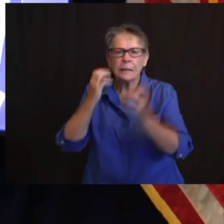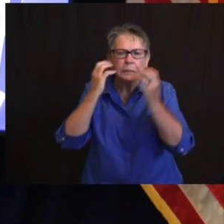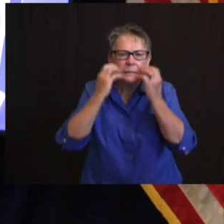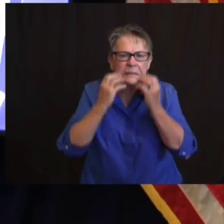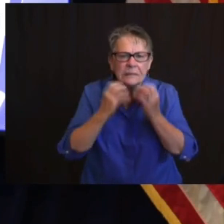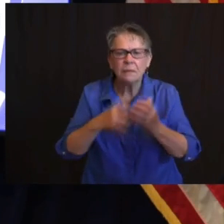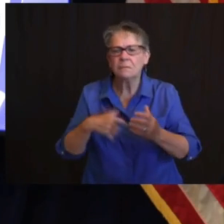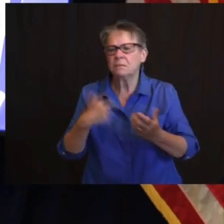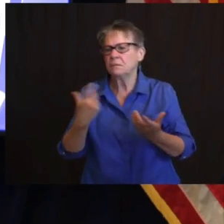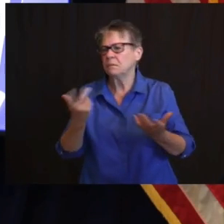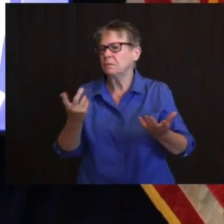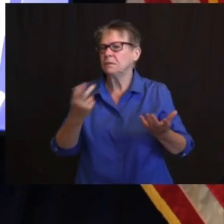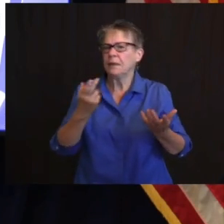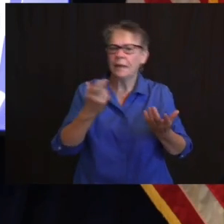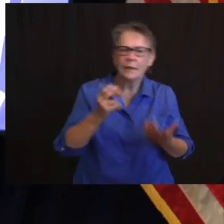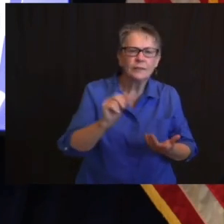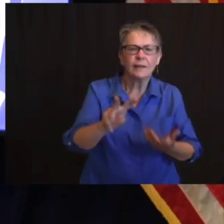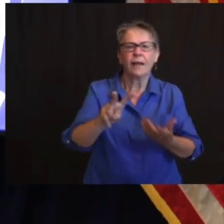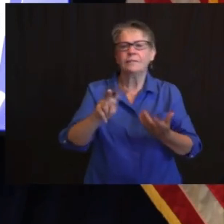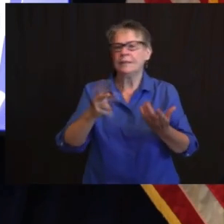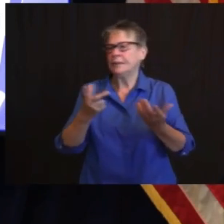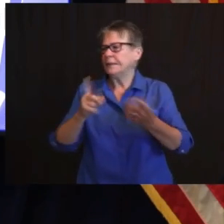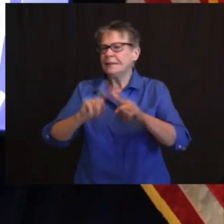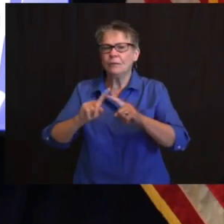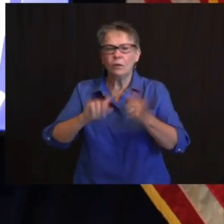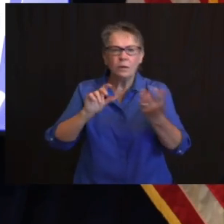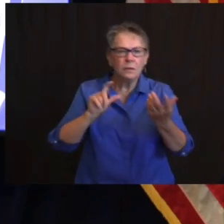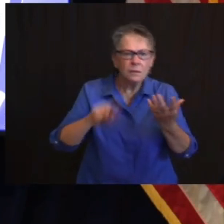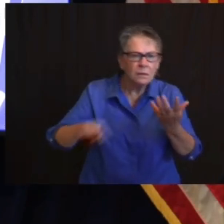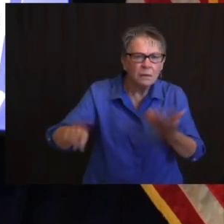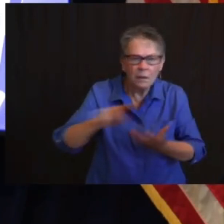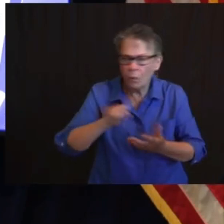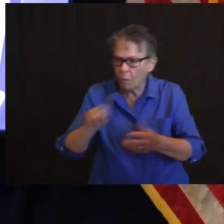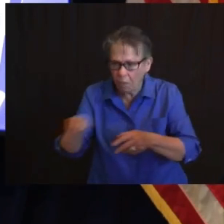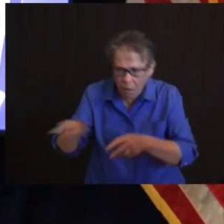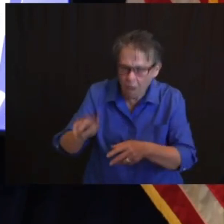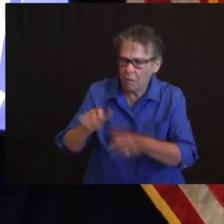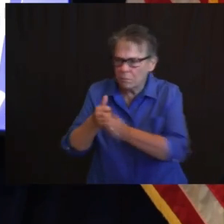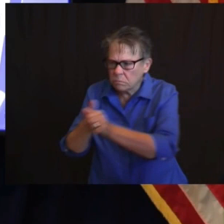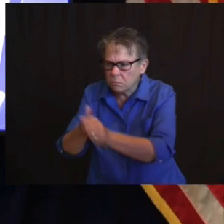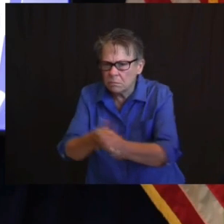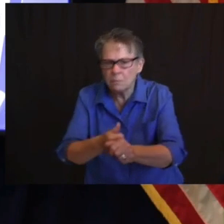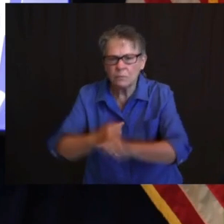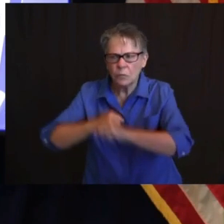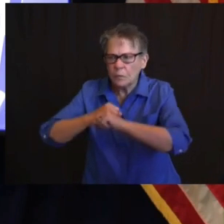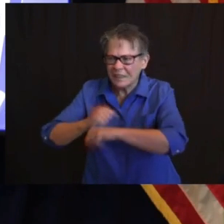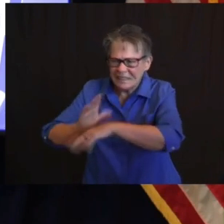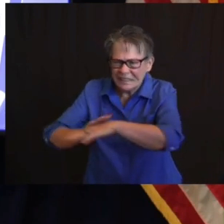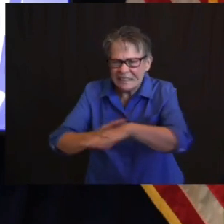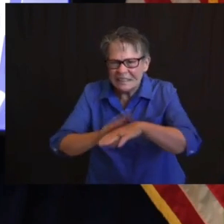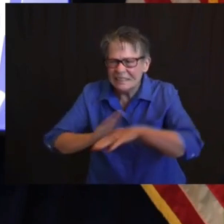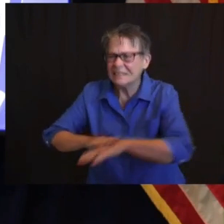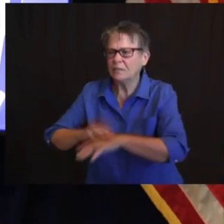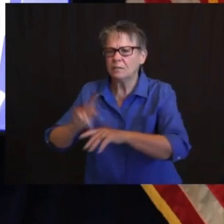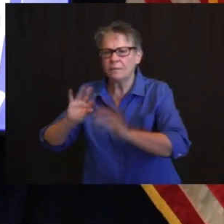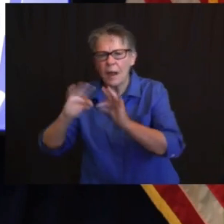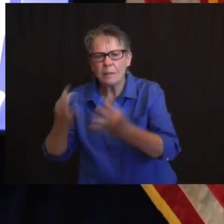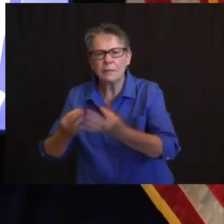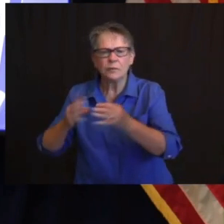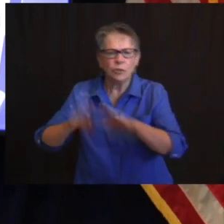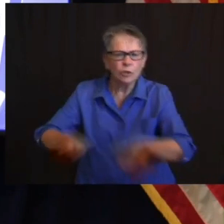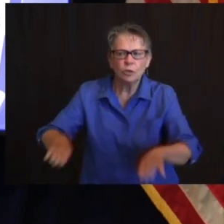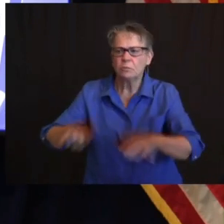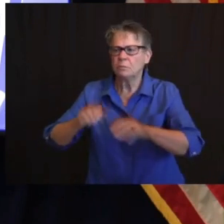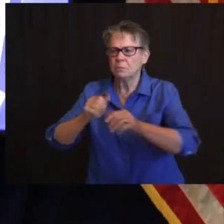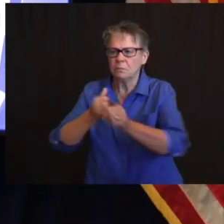HIV, and connect those that have been in close contact with them. The New Jersey local and county health departments are at the center of